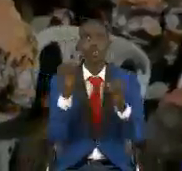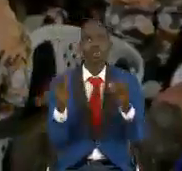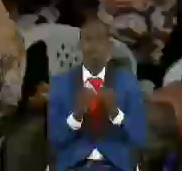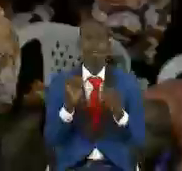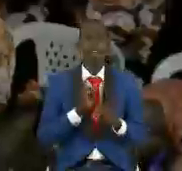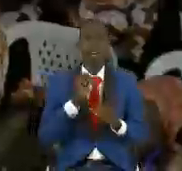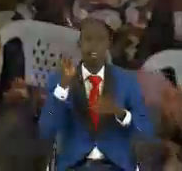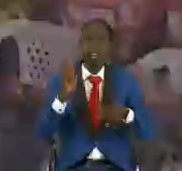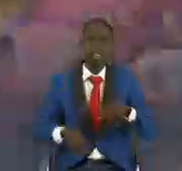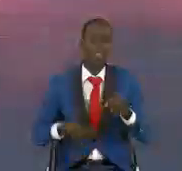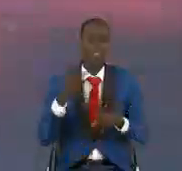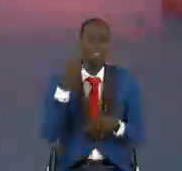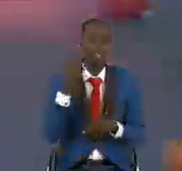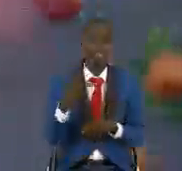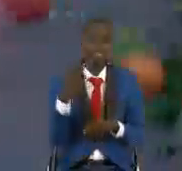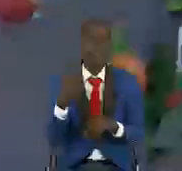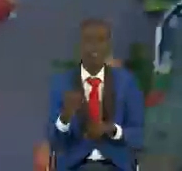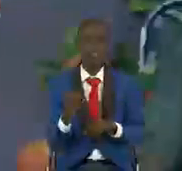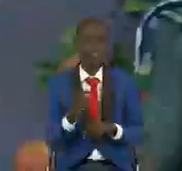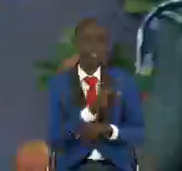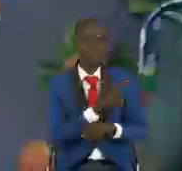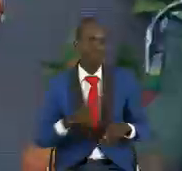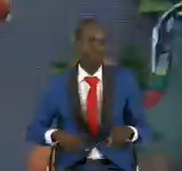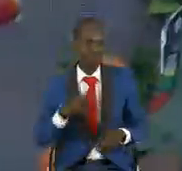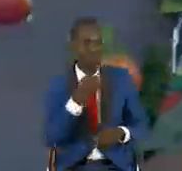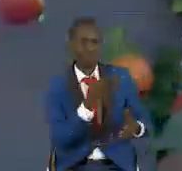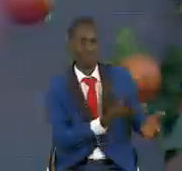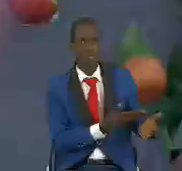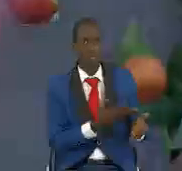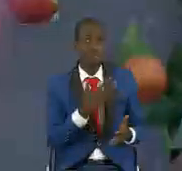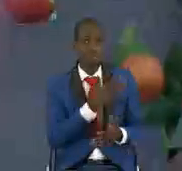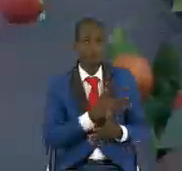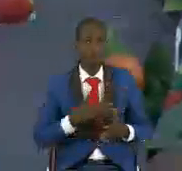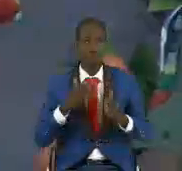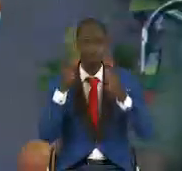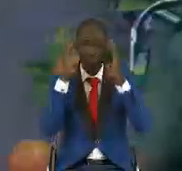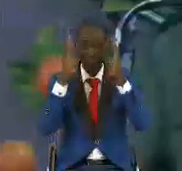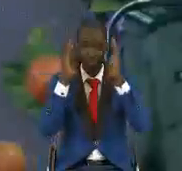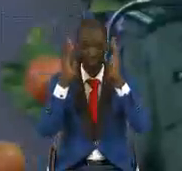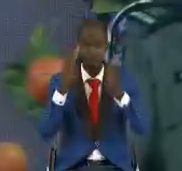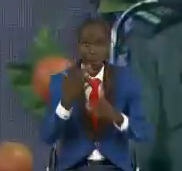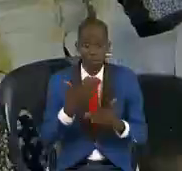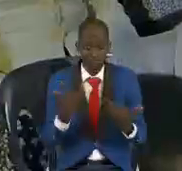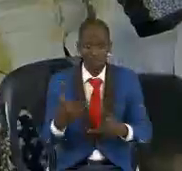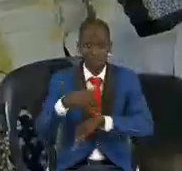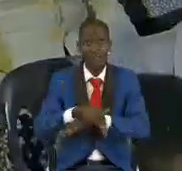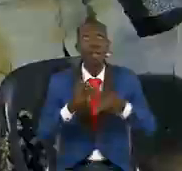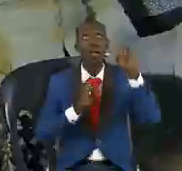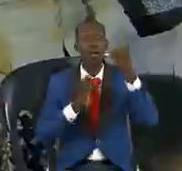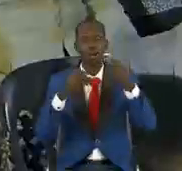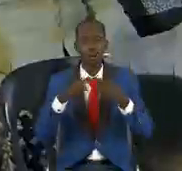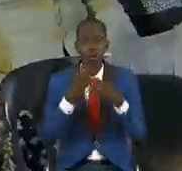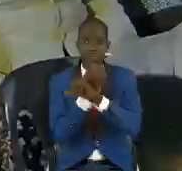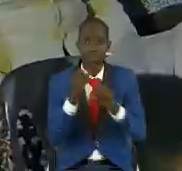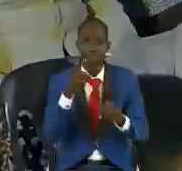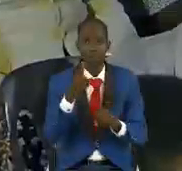the Lord by your side there saying, pay attention, tonight I come to deliver you. Tonight I come